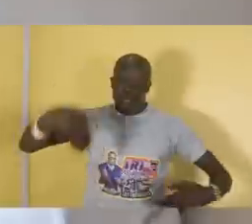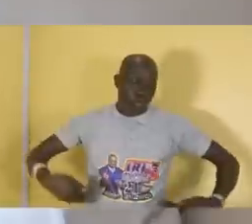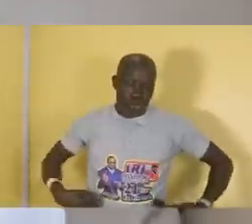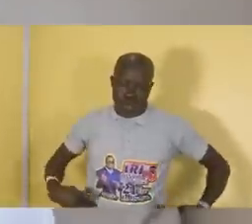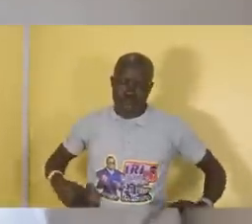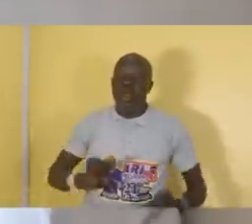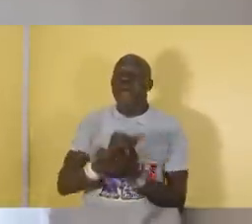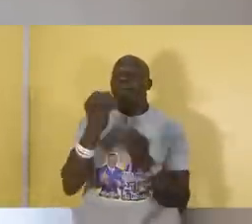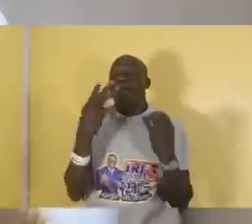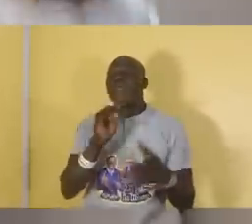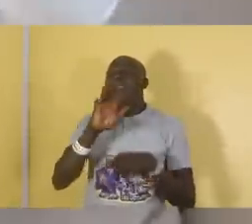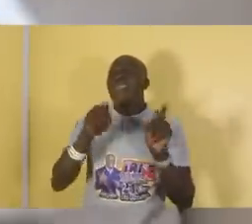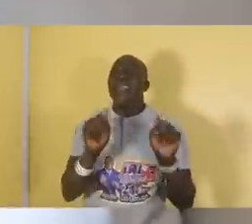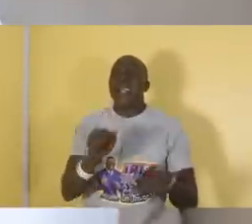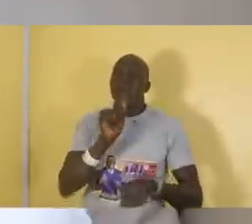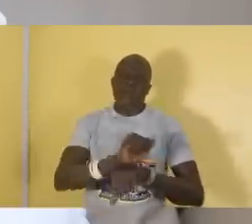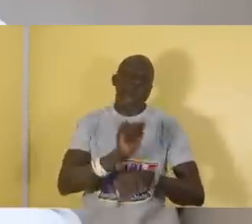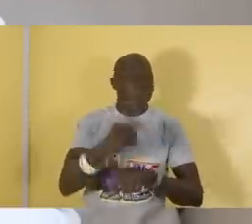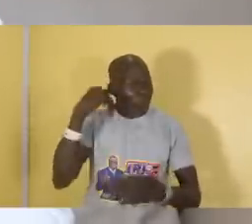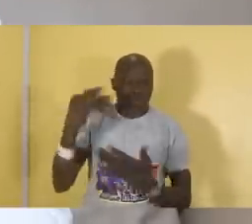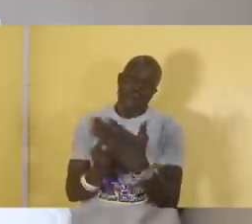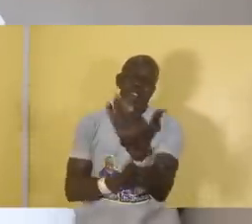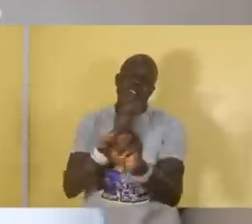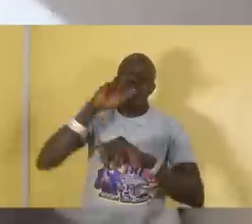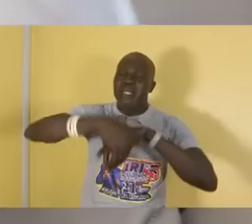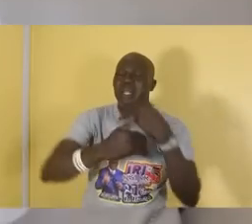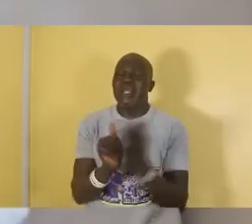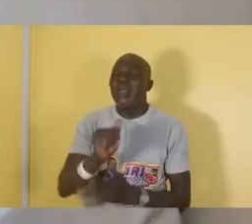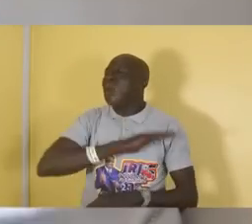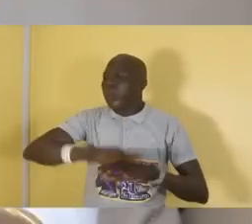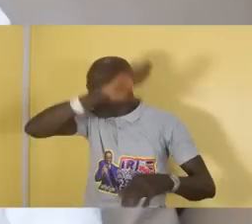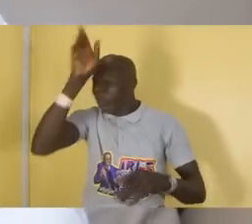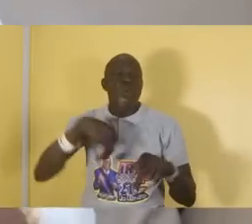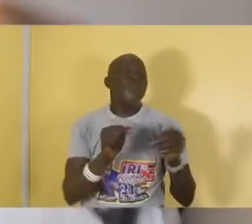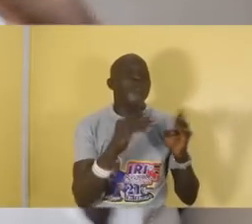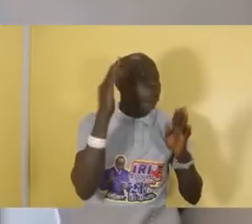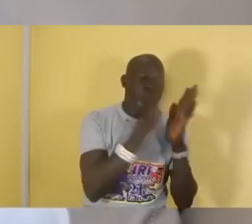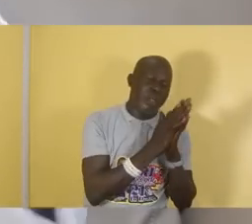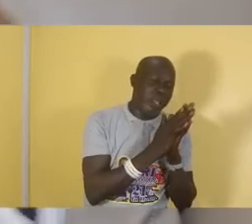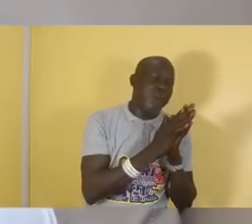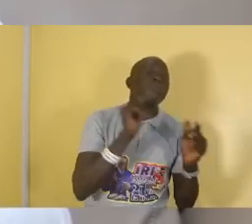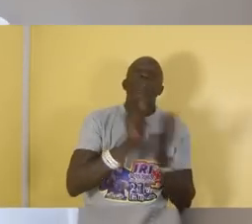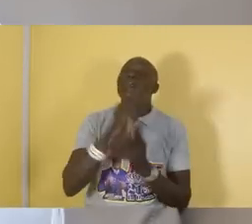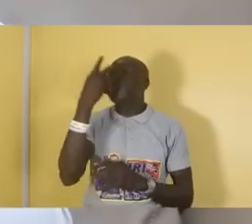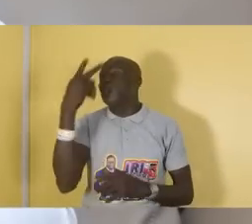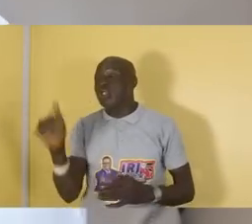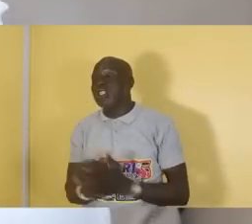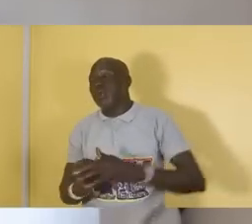the youth. A lot of them can work for money tonight. But they will not go for prayer. They will